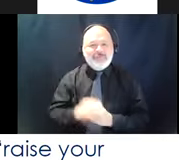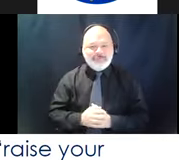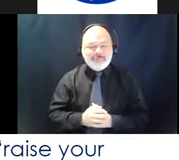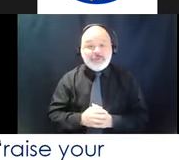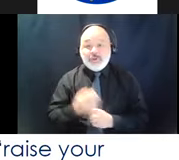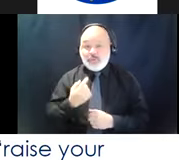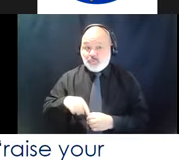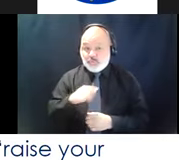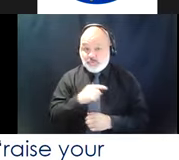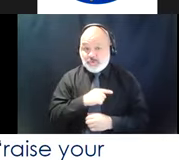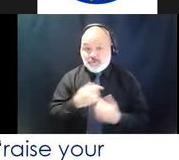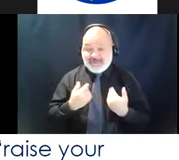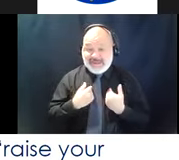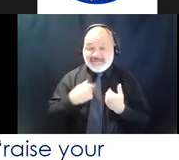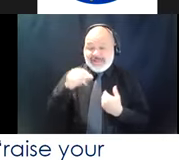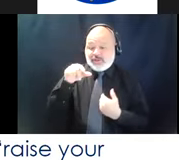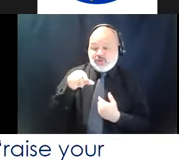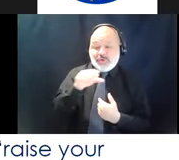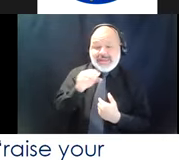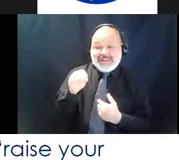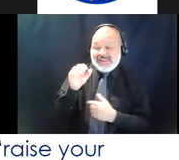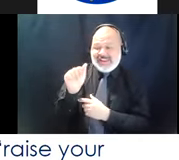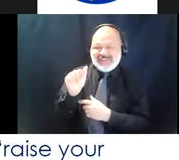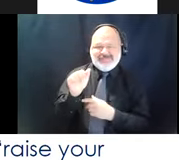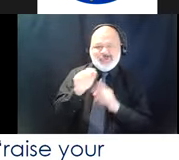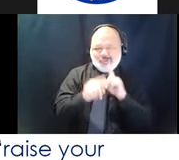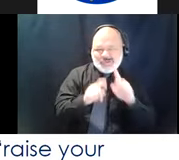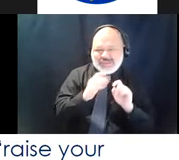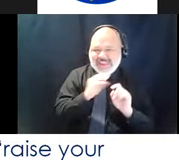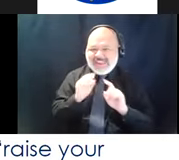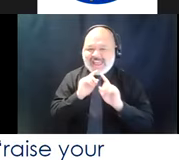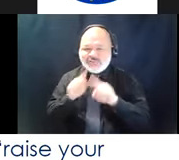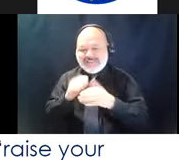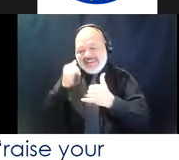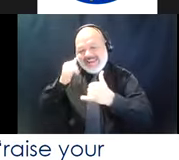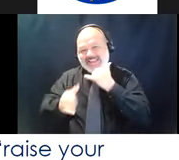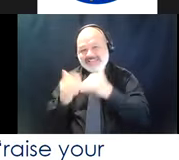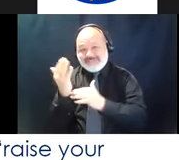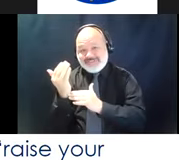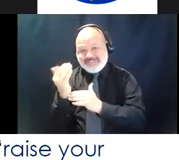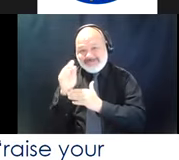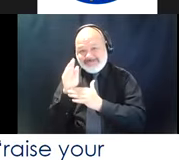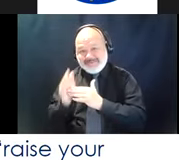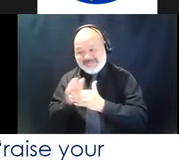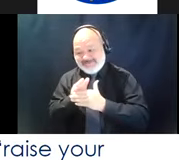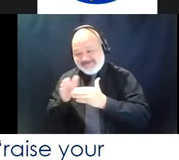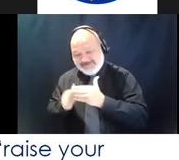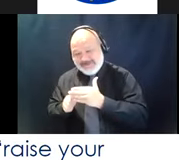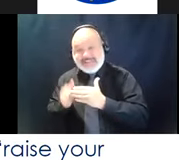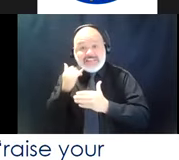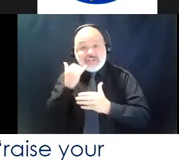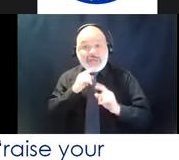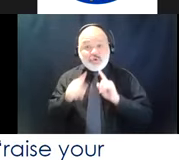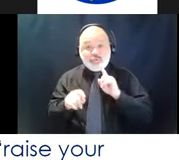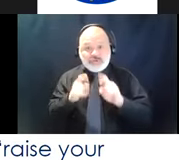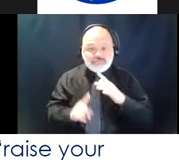We will have a Q&A section for the last 10 minutes of the webinar. I do encourage folks that are on, if you have questions that come